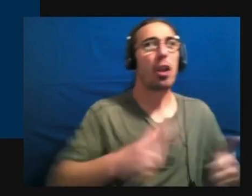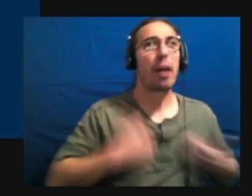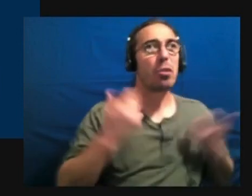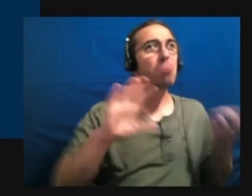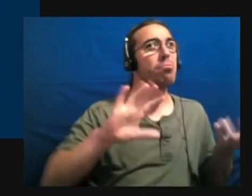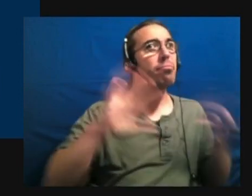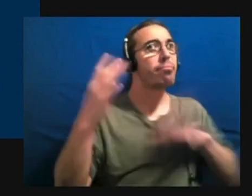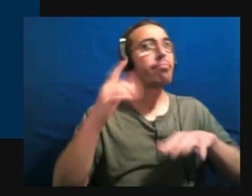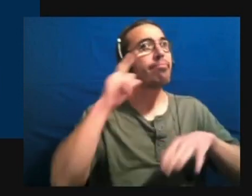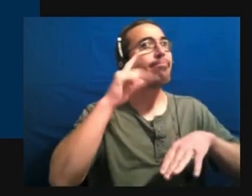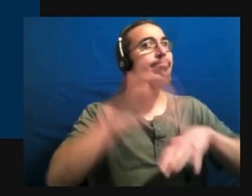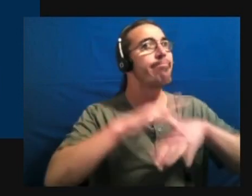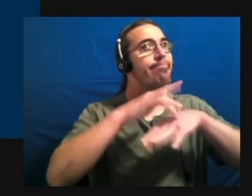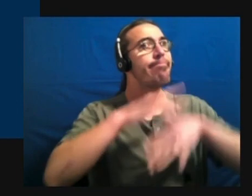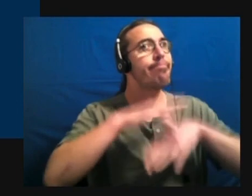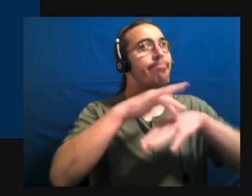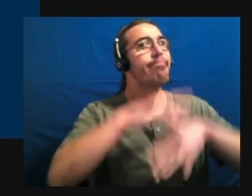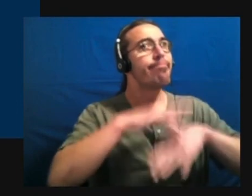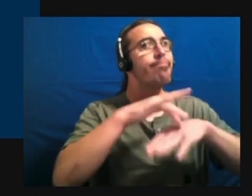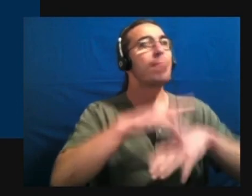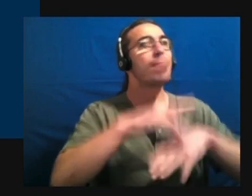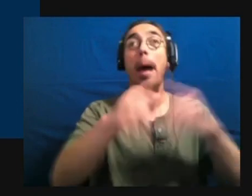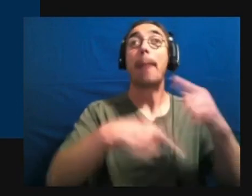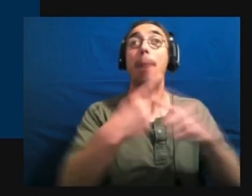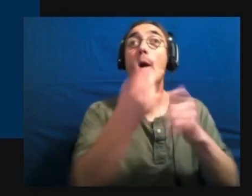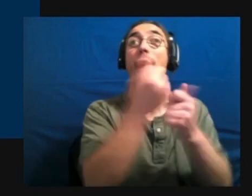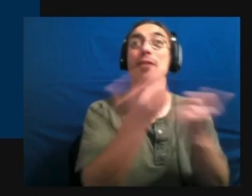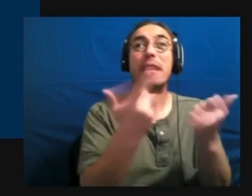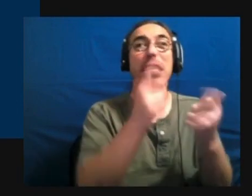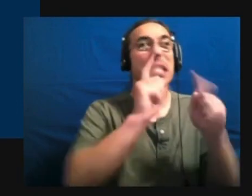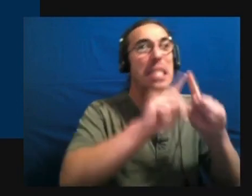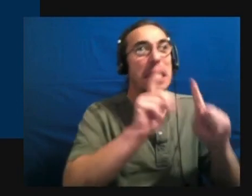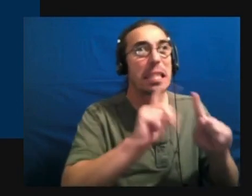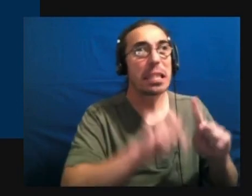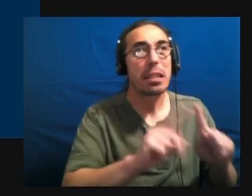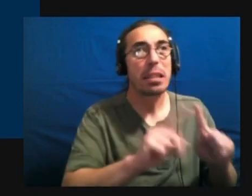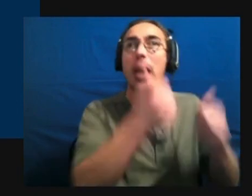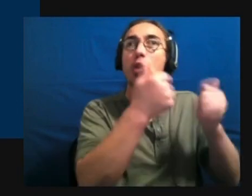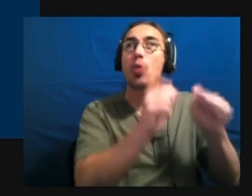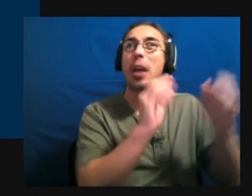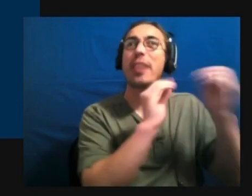constantly distressed about everything that was different and trying to, quote, fix it.